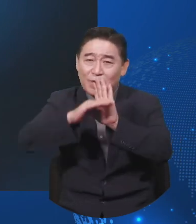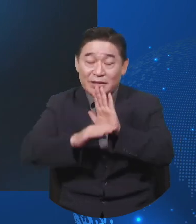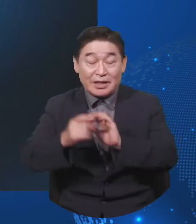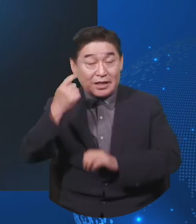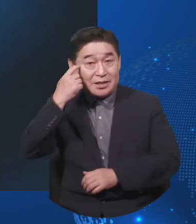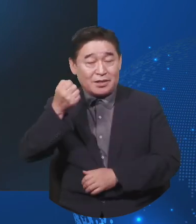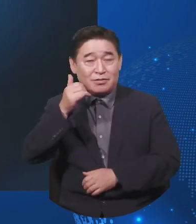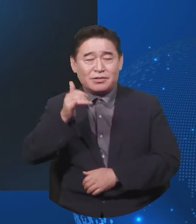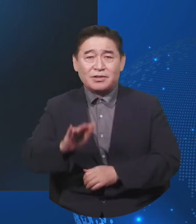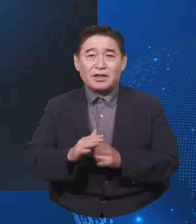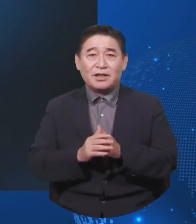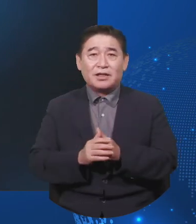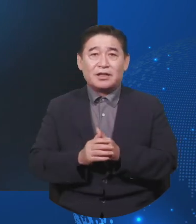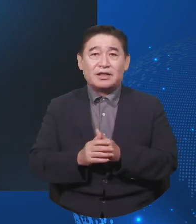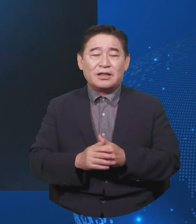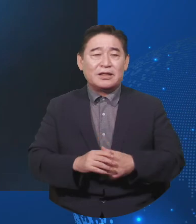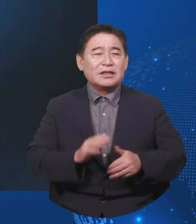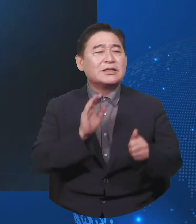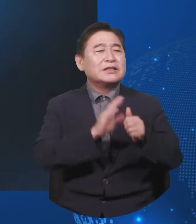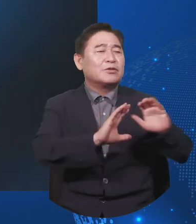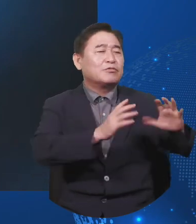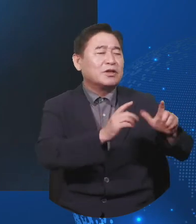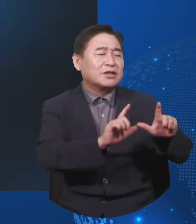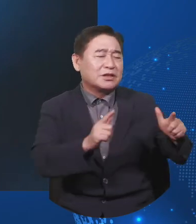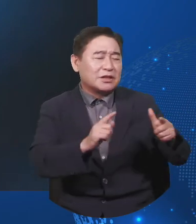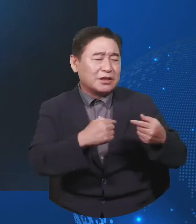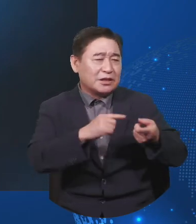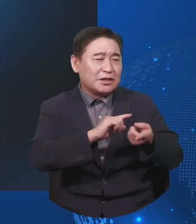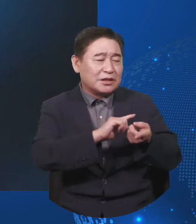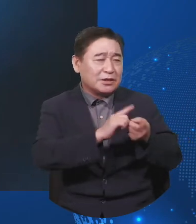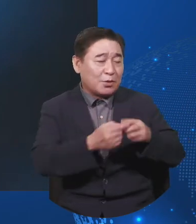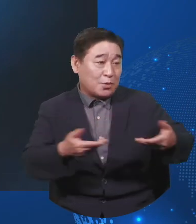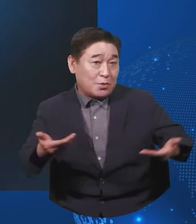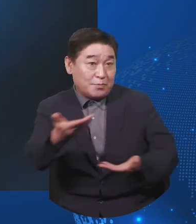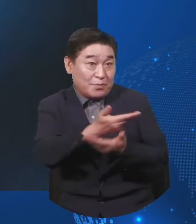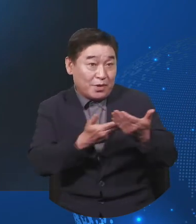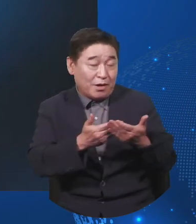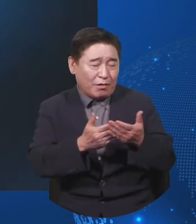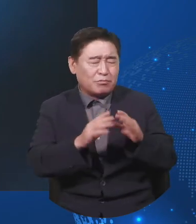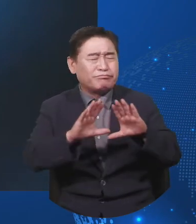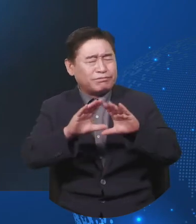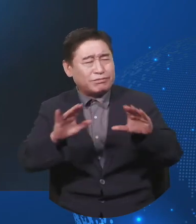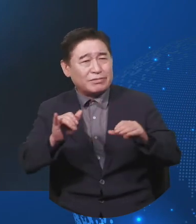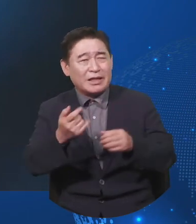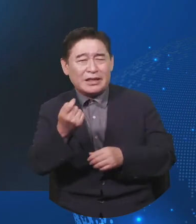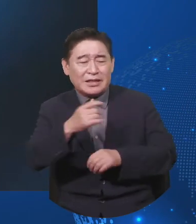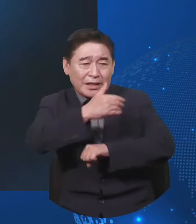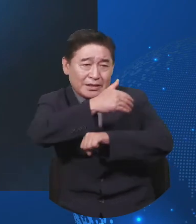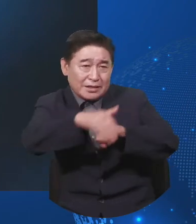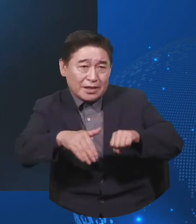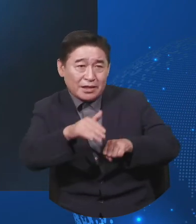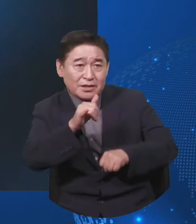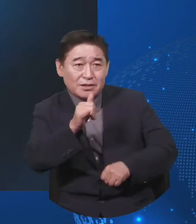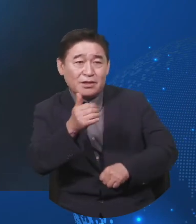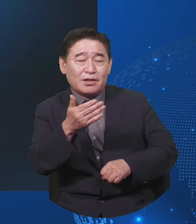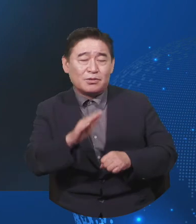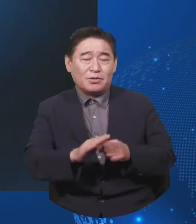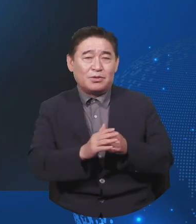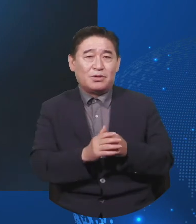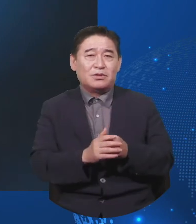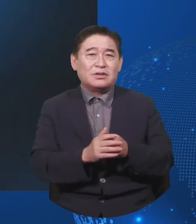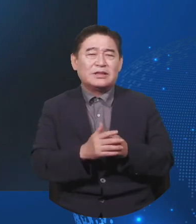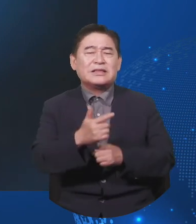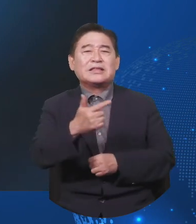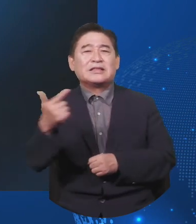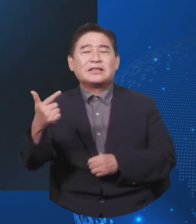is flexible, and it has small and beautiful projects. It has big and powerful